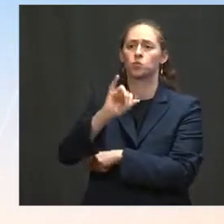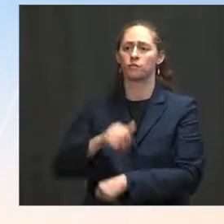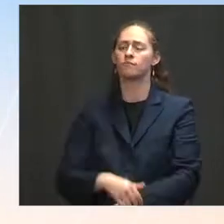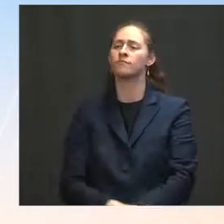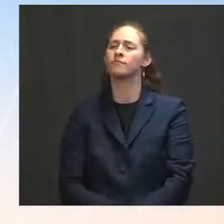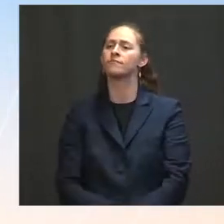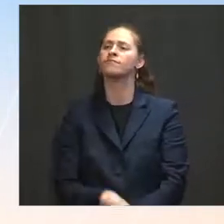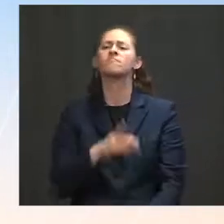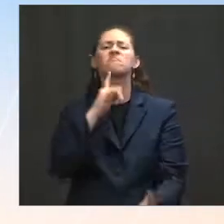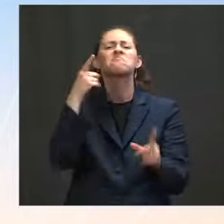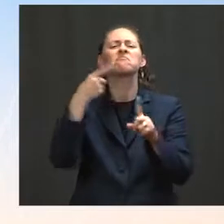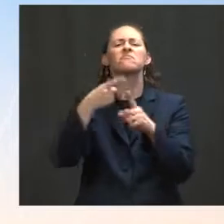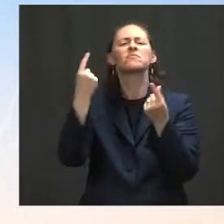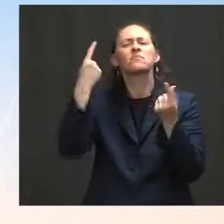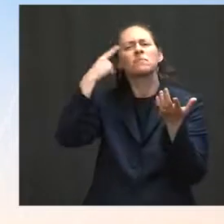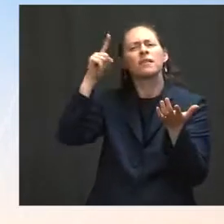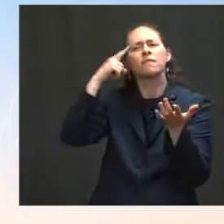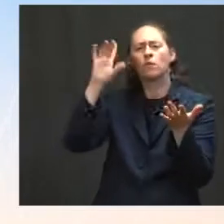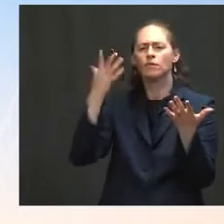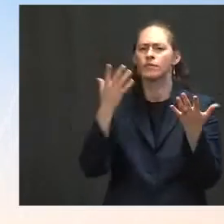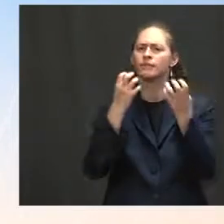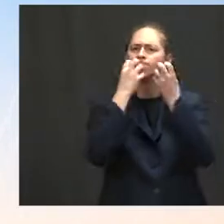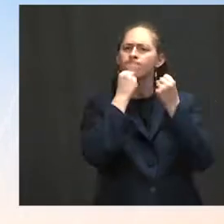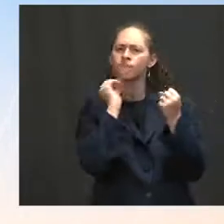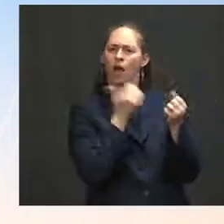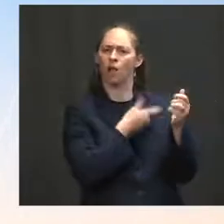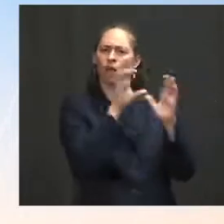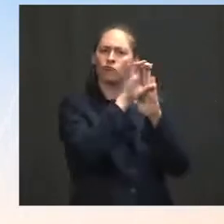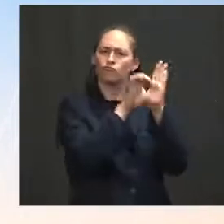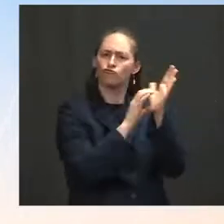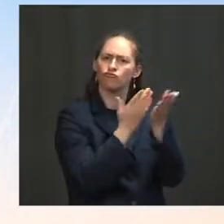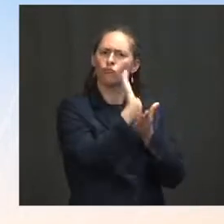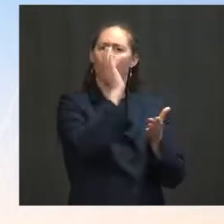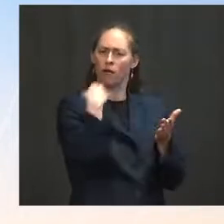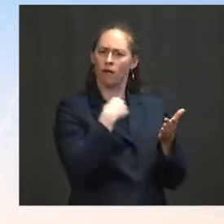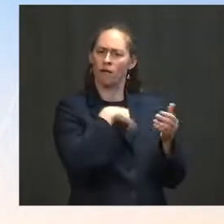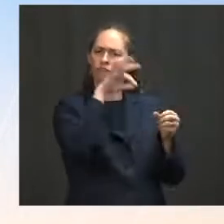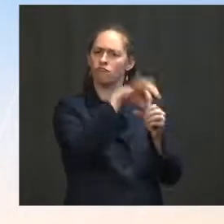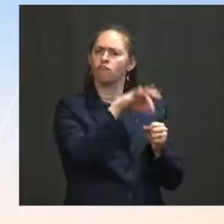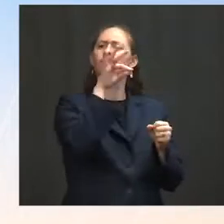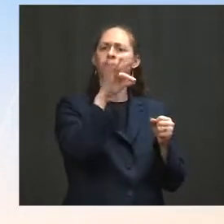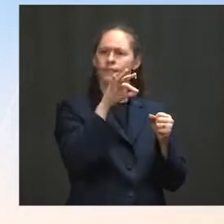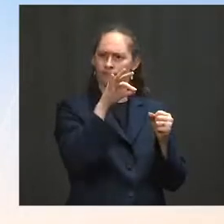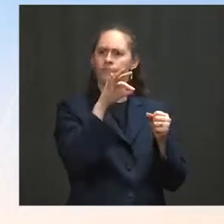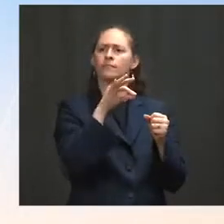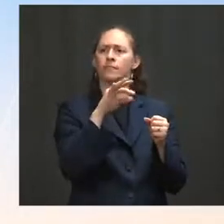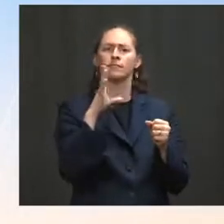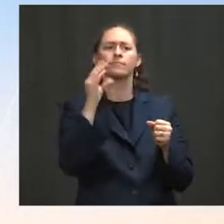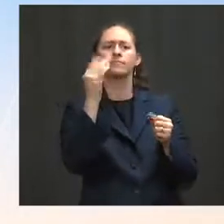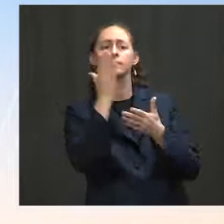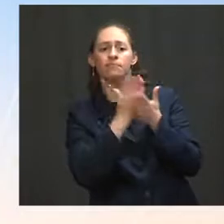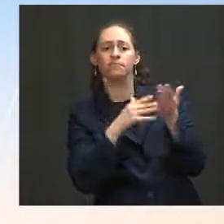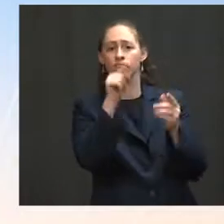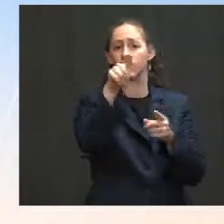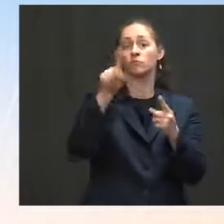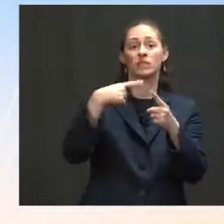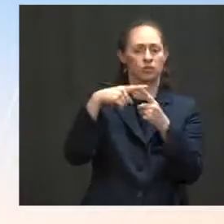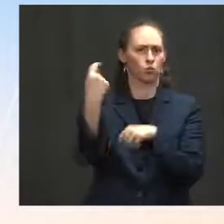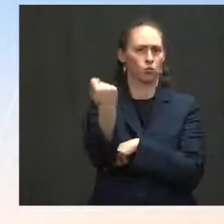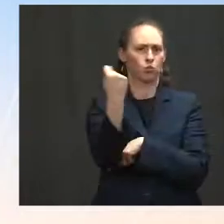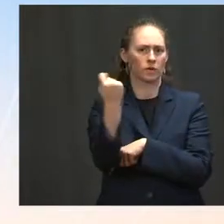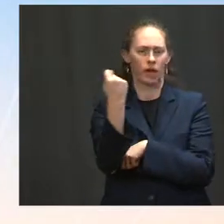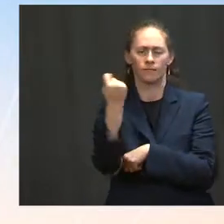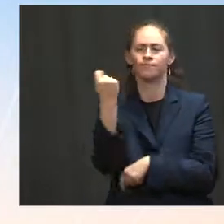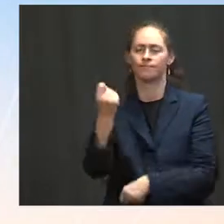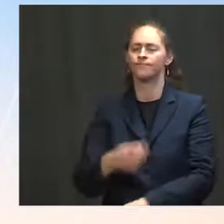sacred constitutional right to vote and the need to overcome anti-voter laws. He will make the moral case to the American